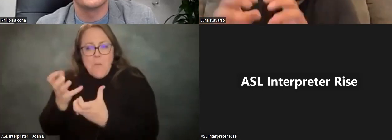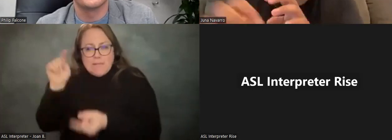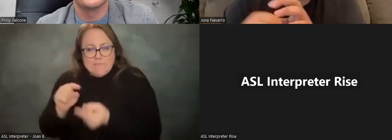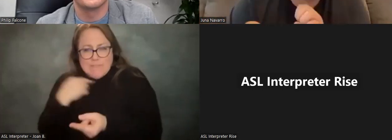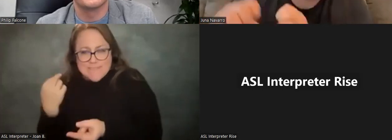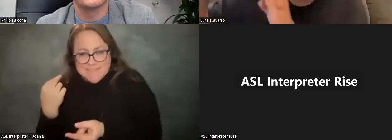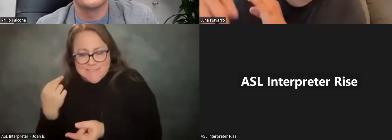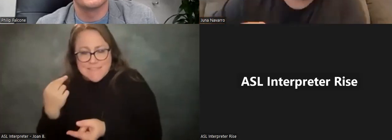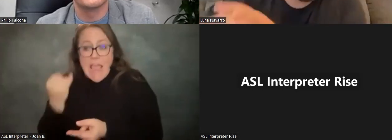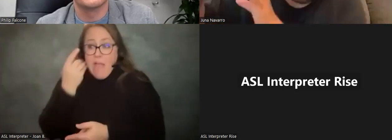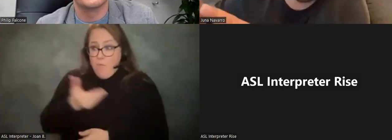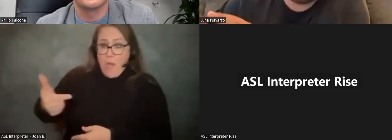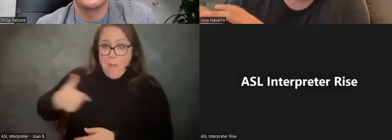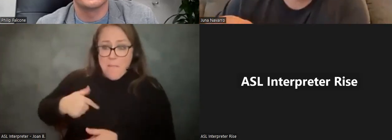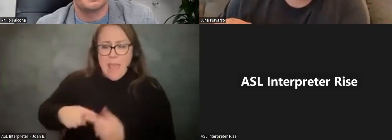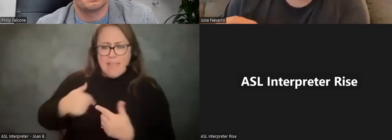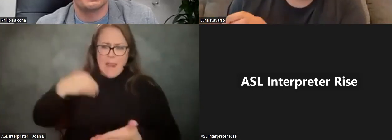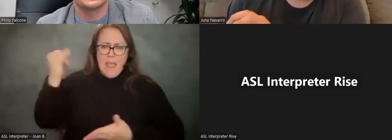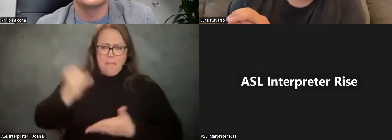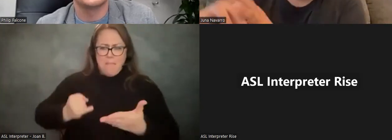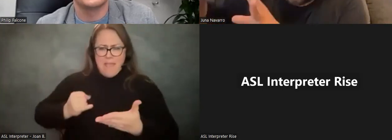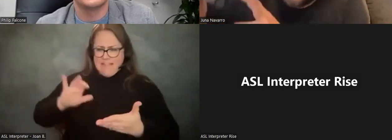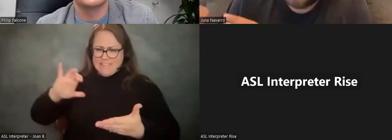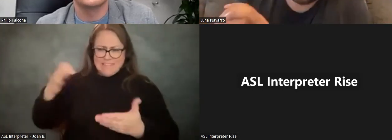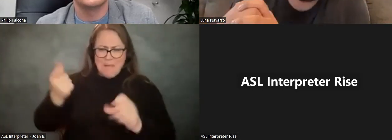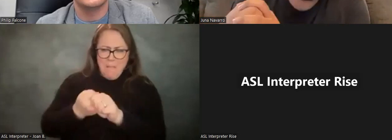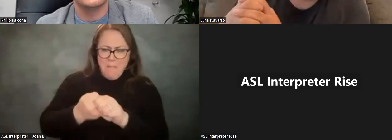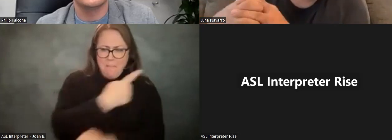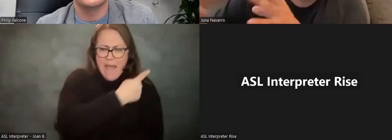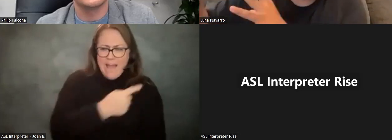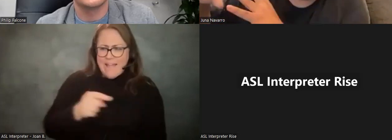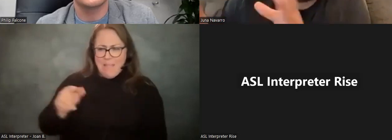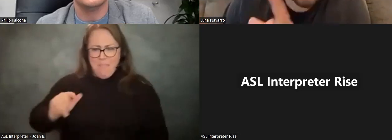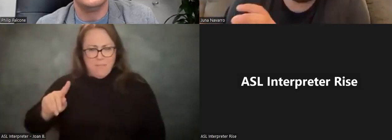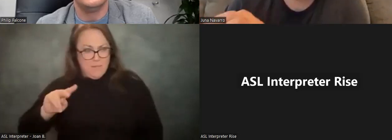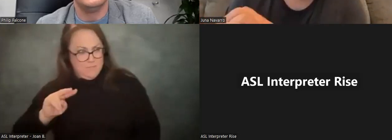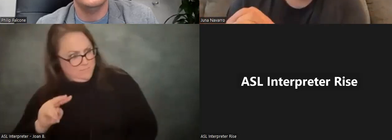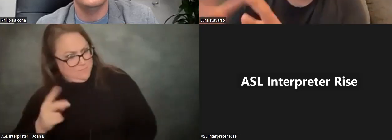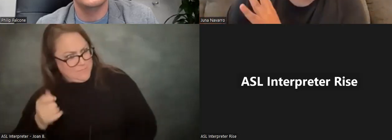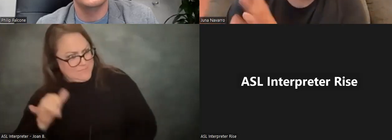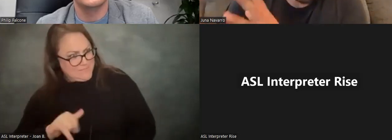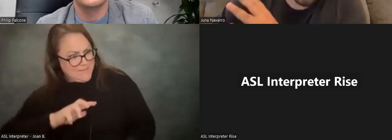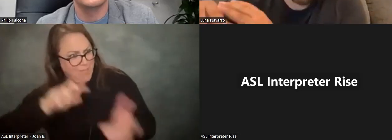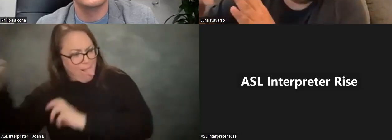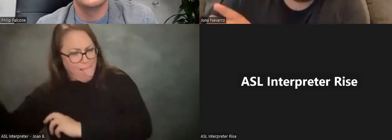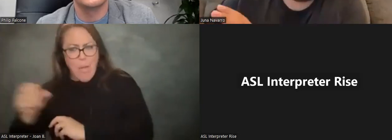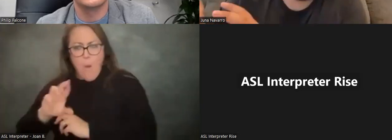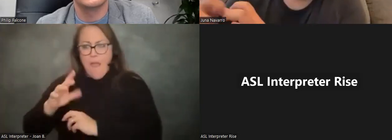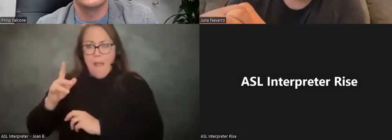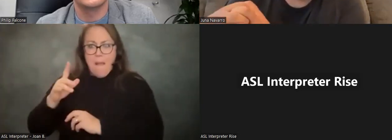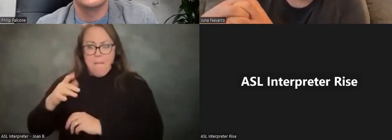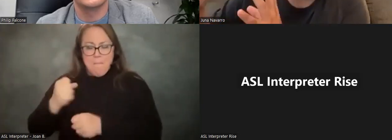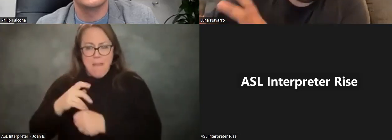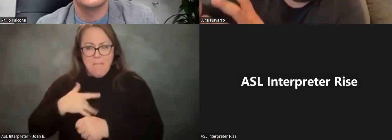but then you painted something that was just so bizarre that it was just so hurtful, and then it just created like this havoc or very polarizing